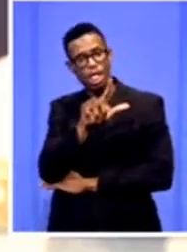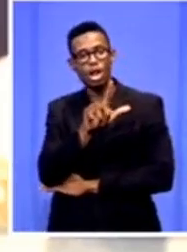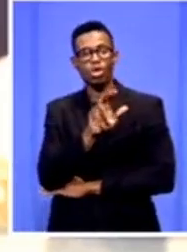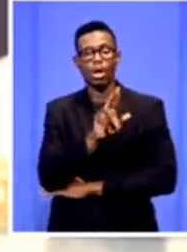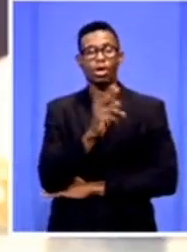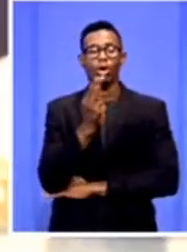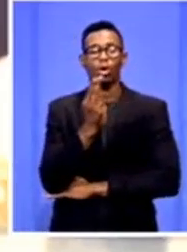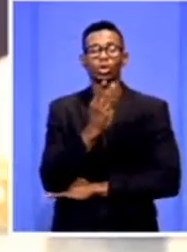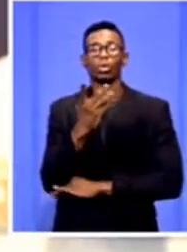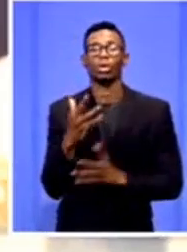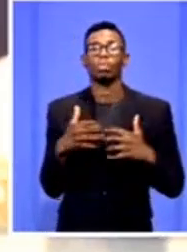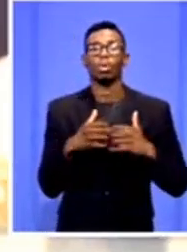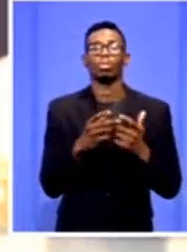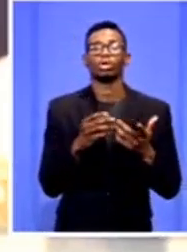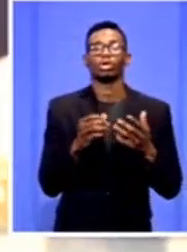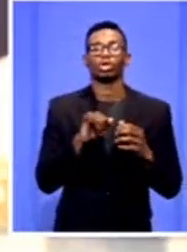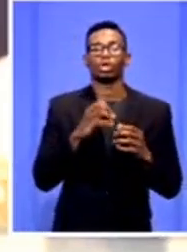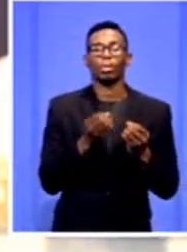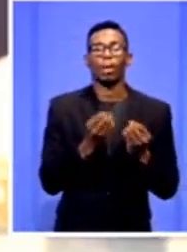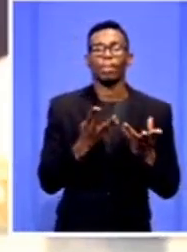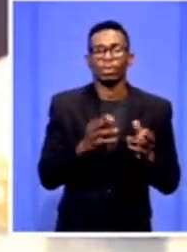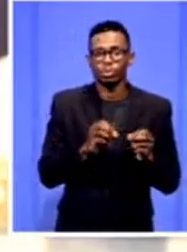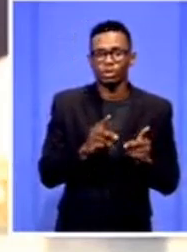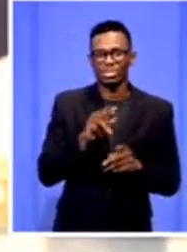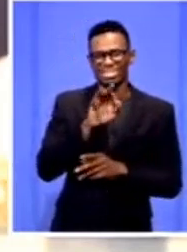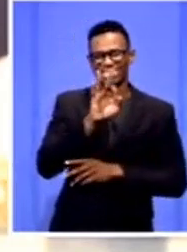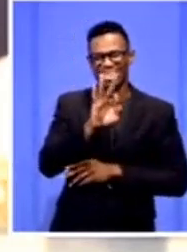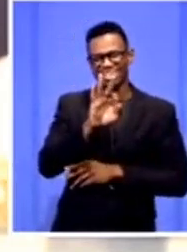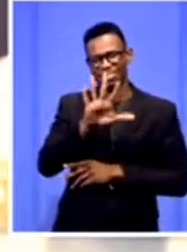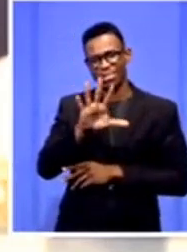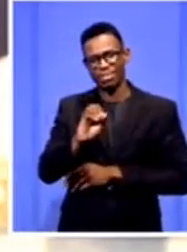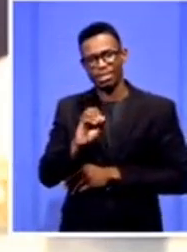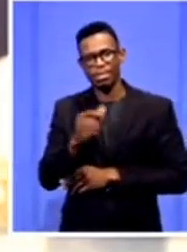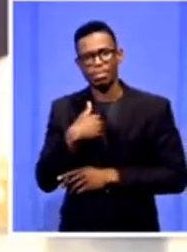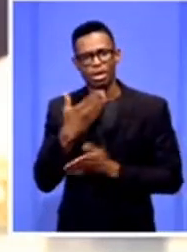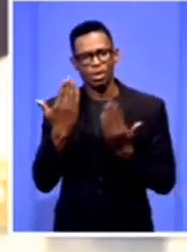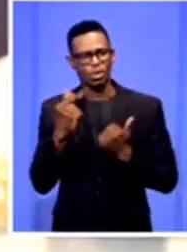these interventions. I don't know why this is open, but I'm jealous.